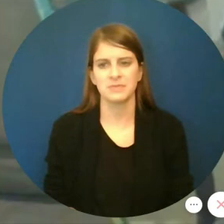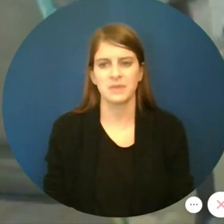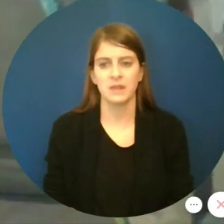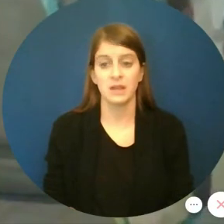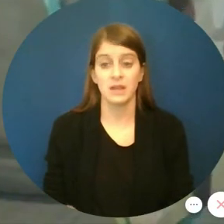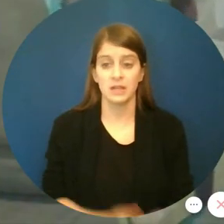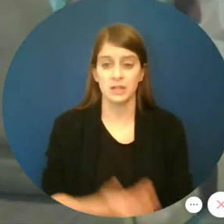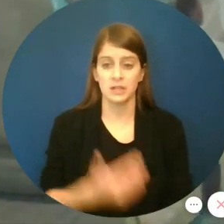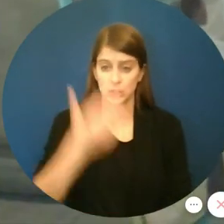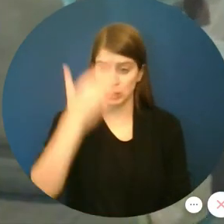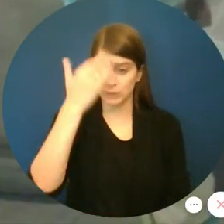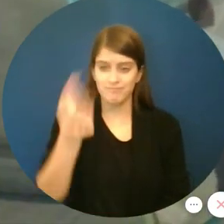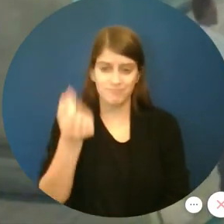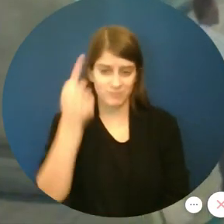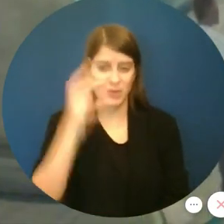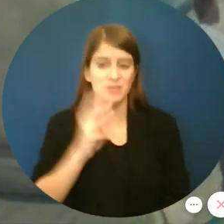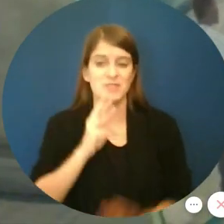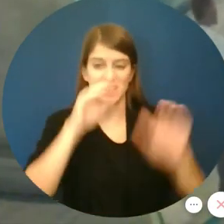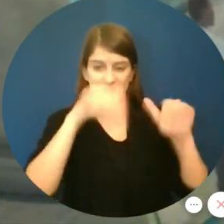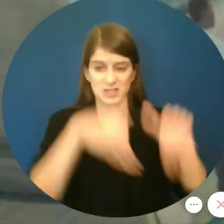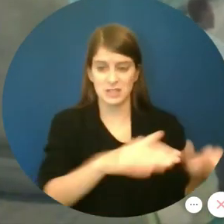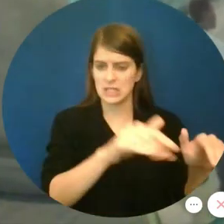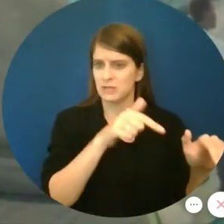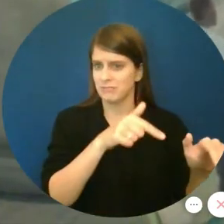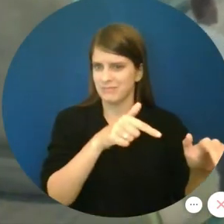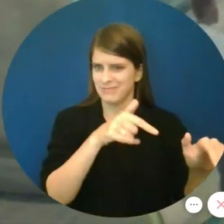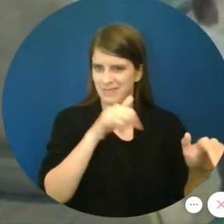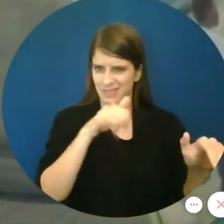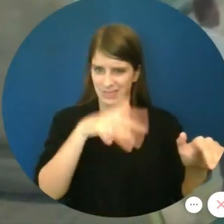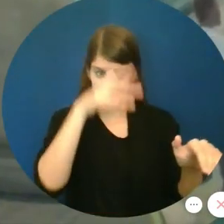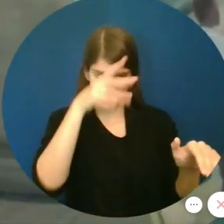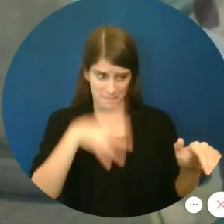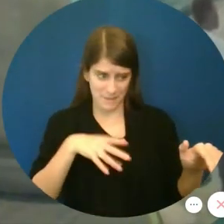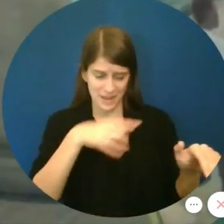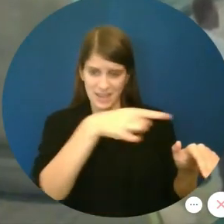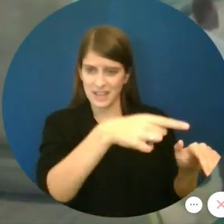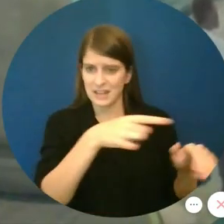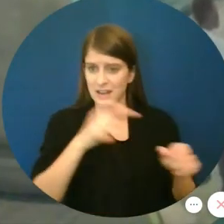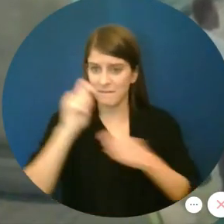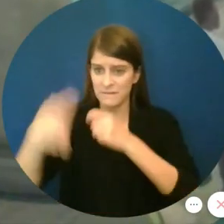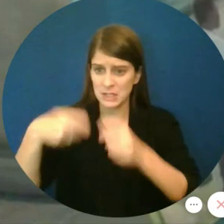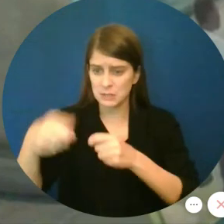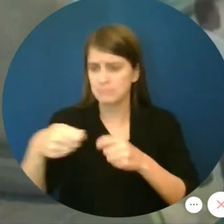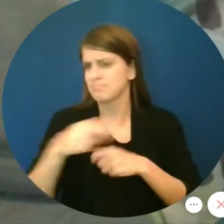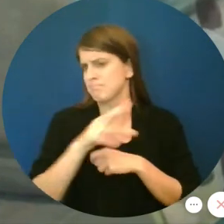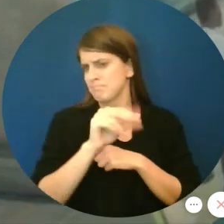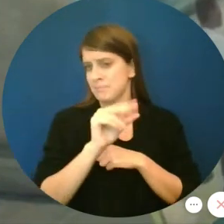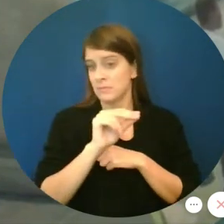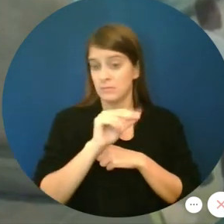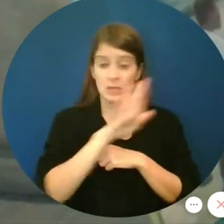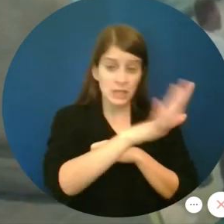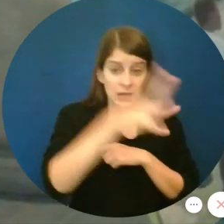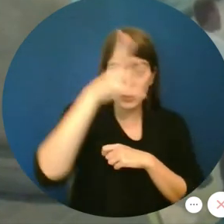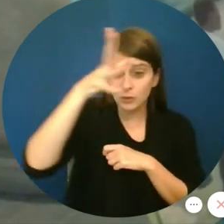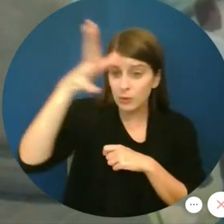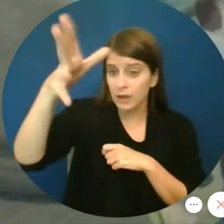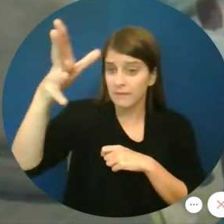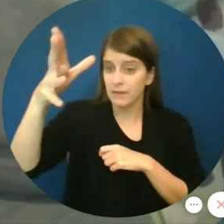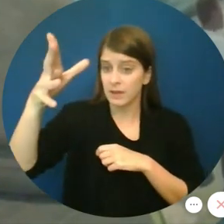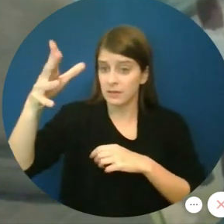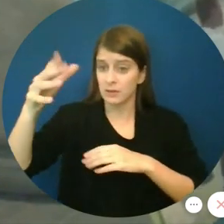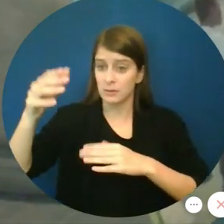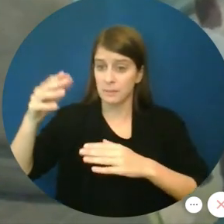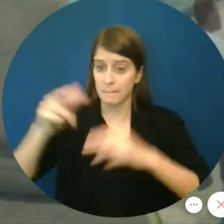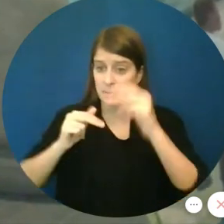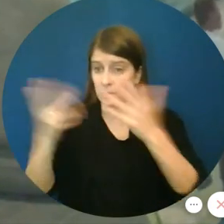He knew the ways of the sea, though he was not a fisherman. His grandfather had built wharves, but he was not a dock